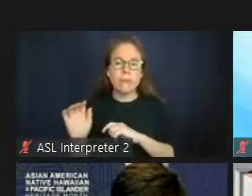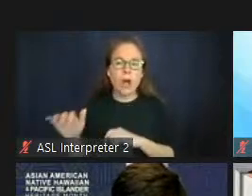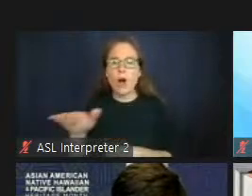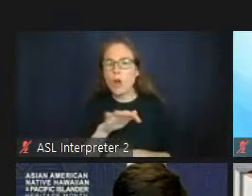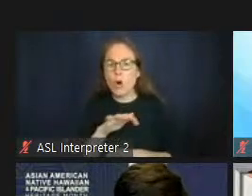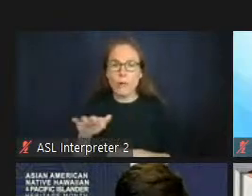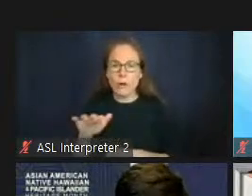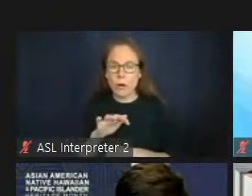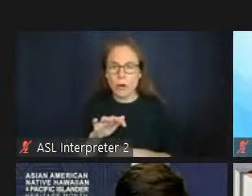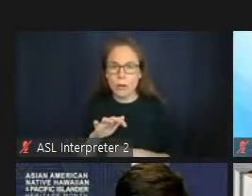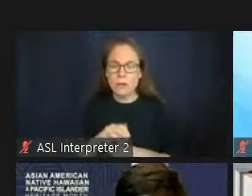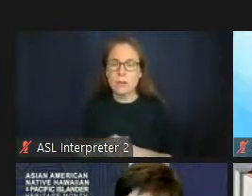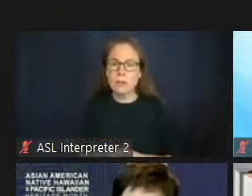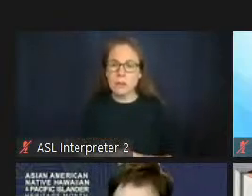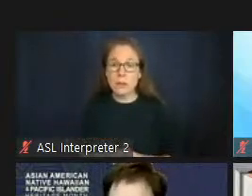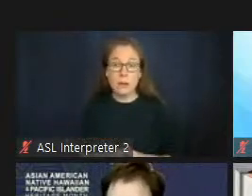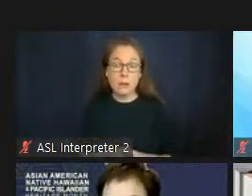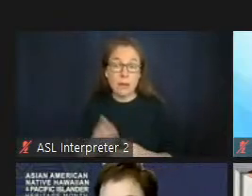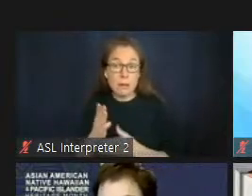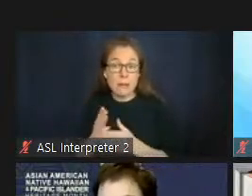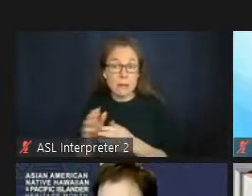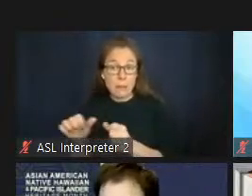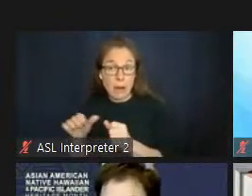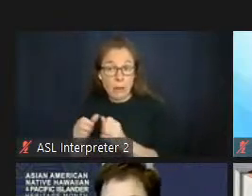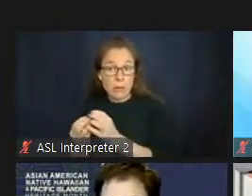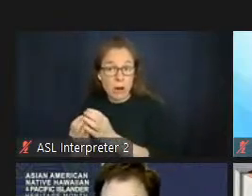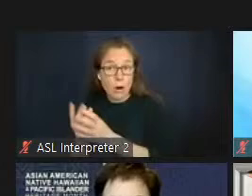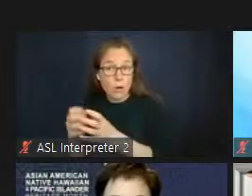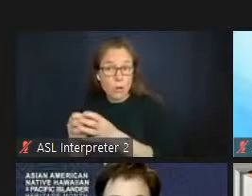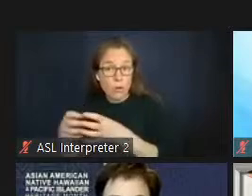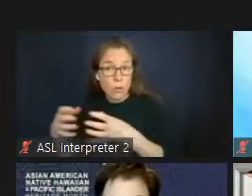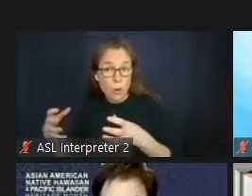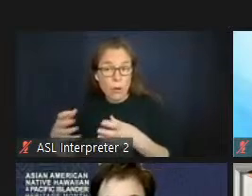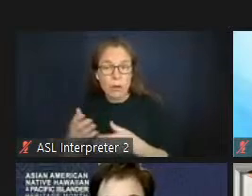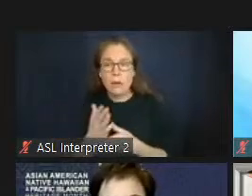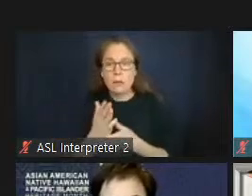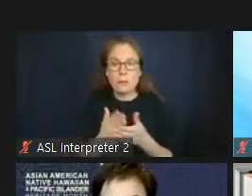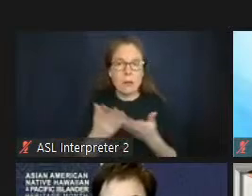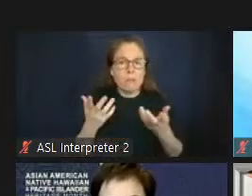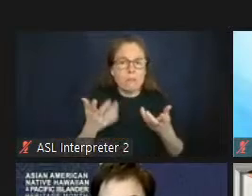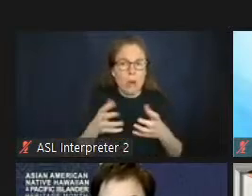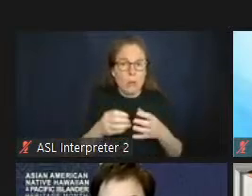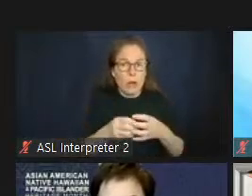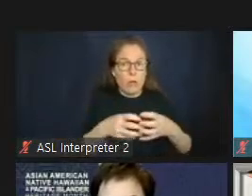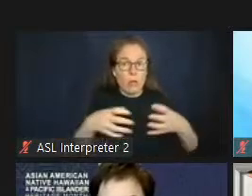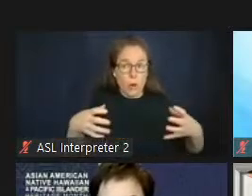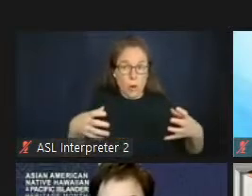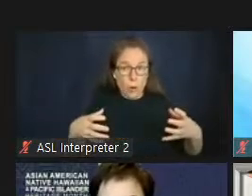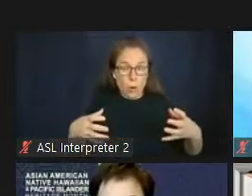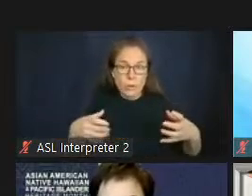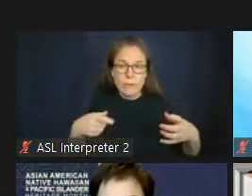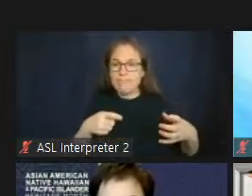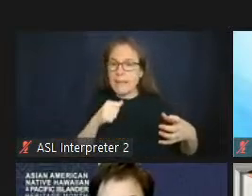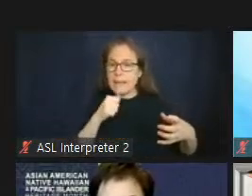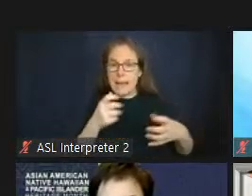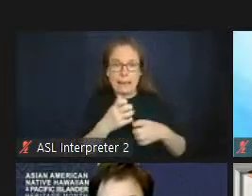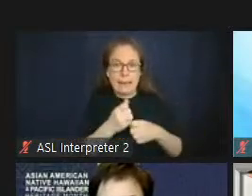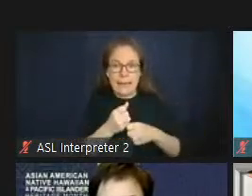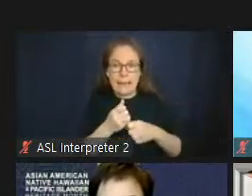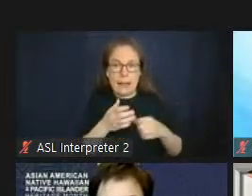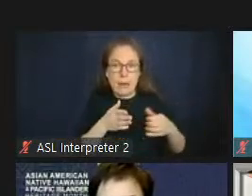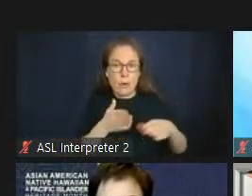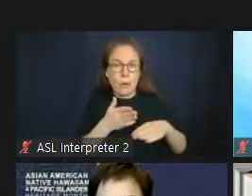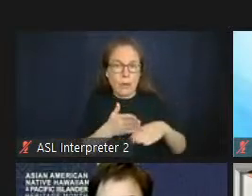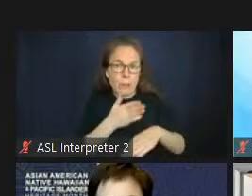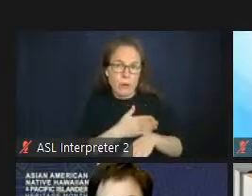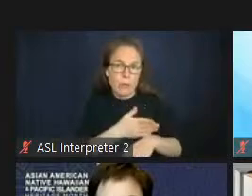this that are growing, and some in areas that have long since grown and just didn't get the road improvements that they